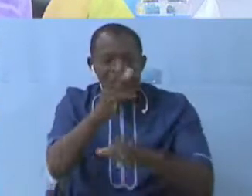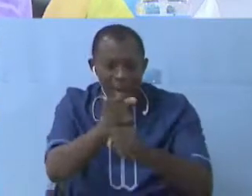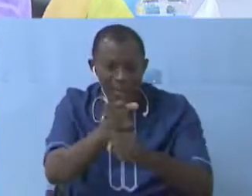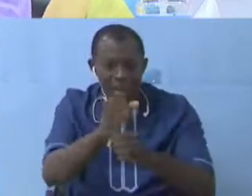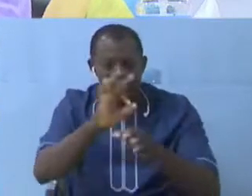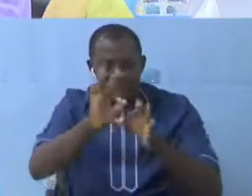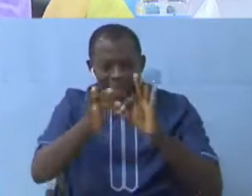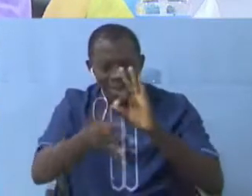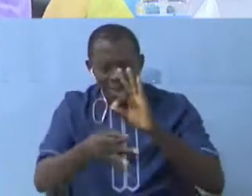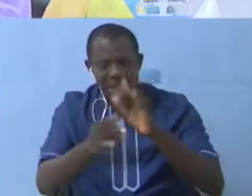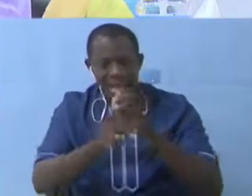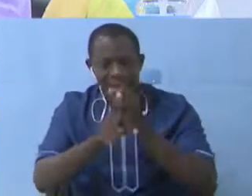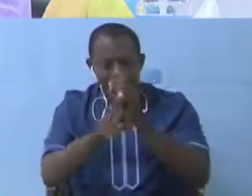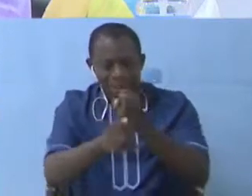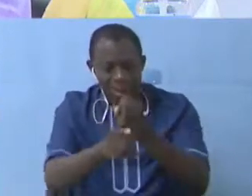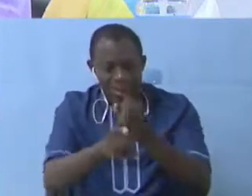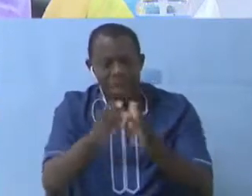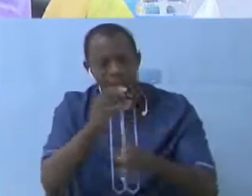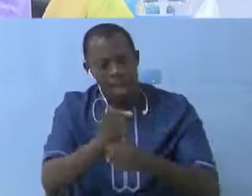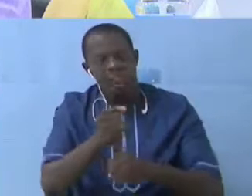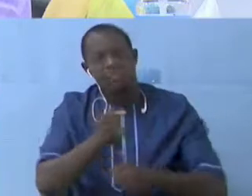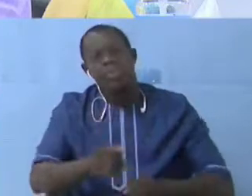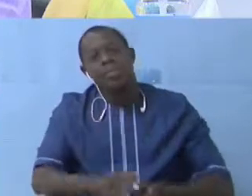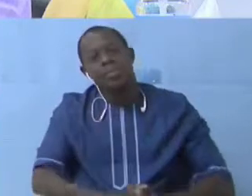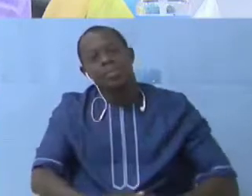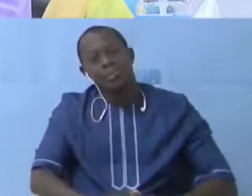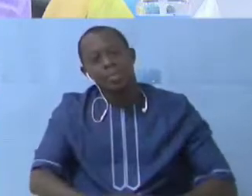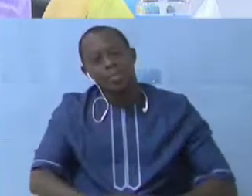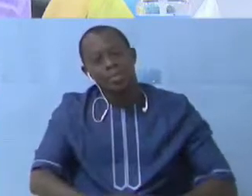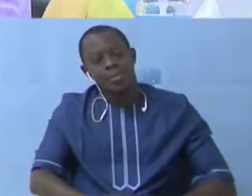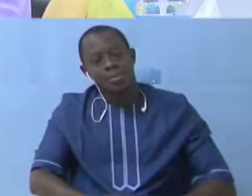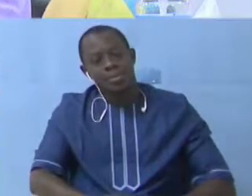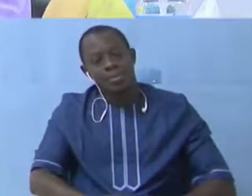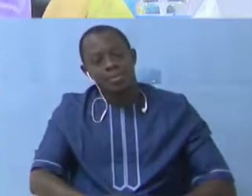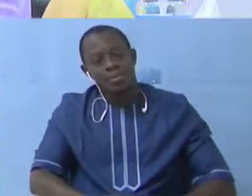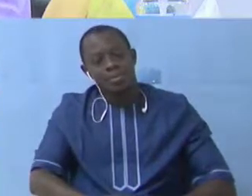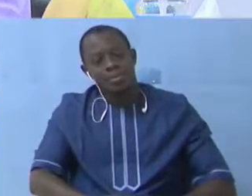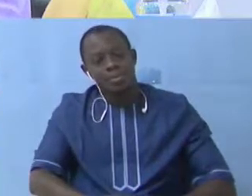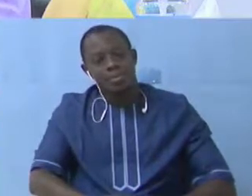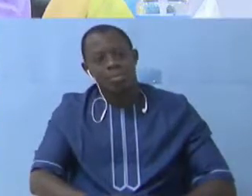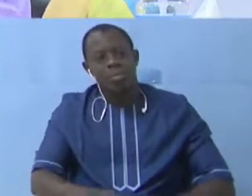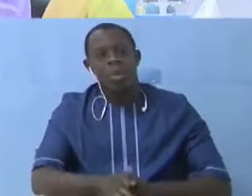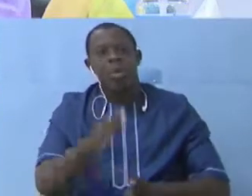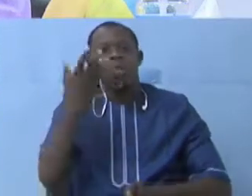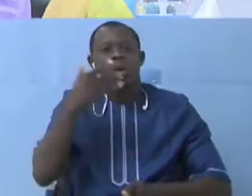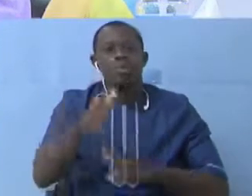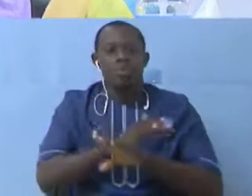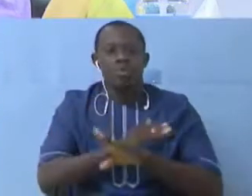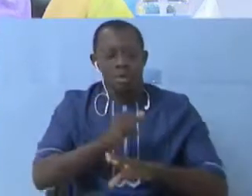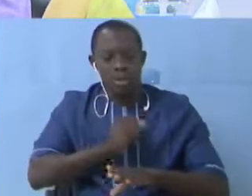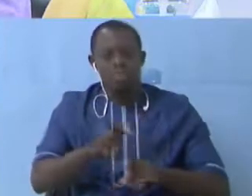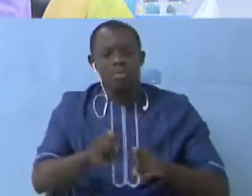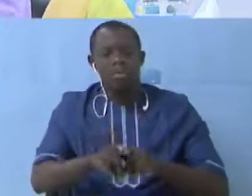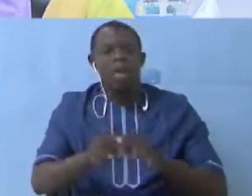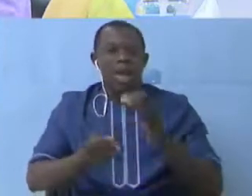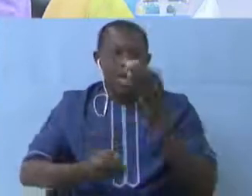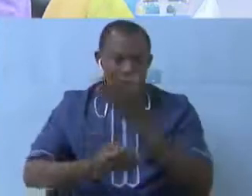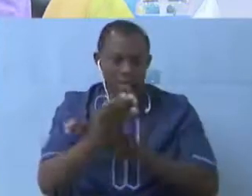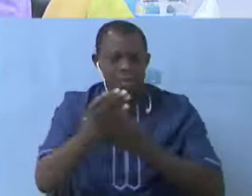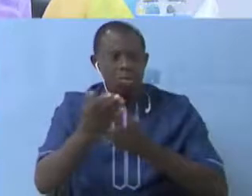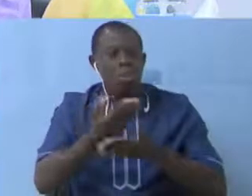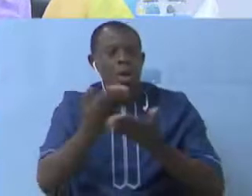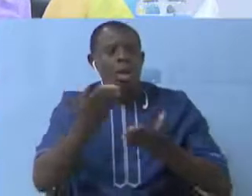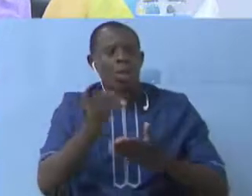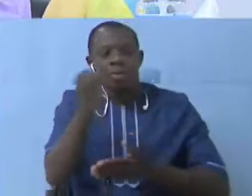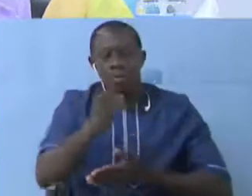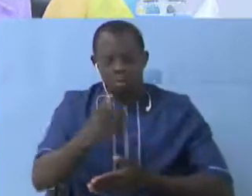jiw bopp mooy jëm nag si Article 19 pour ñu yaatal ay ndimbal. So when I was hired, naturally, because I've started working on